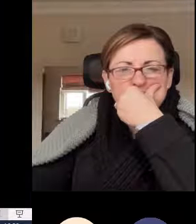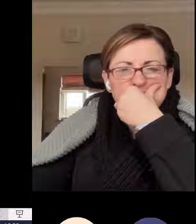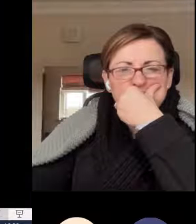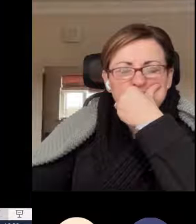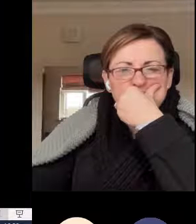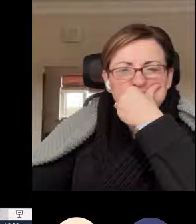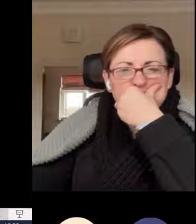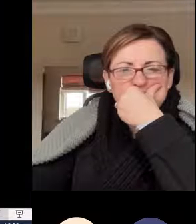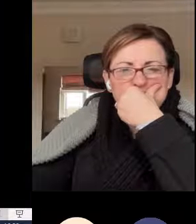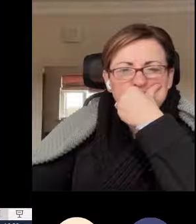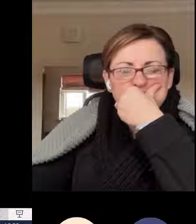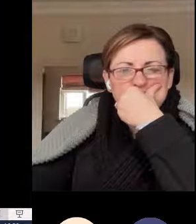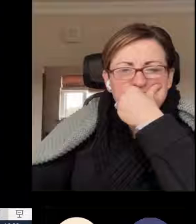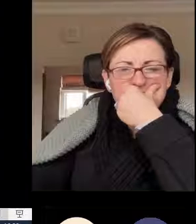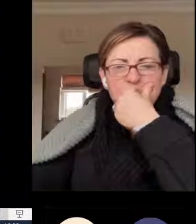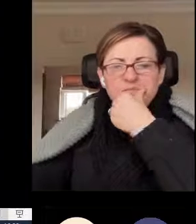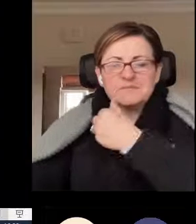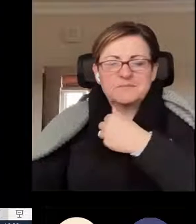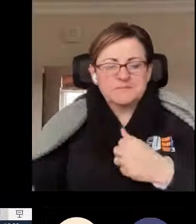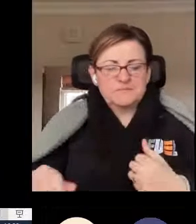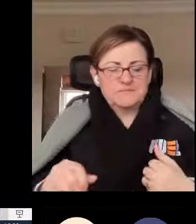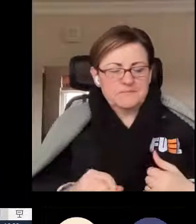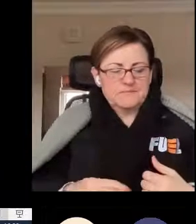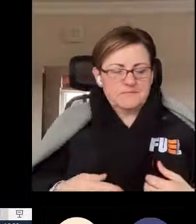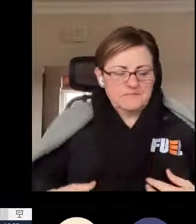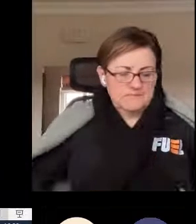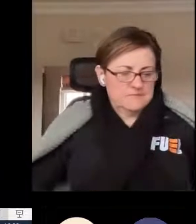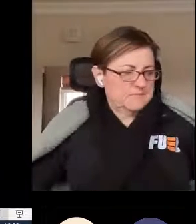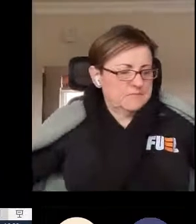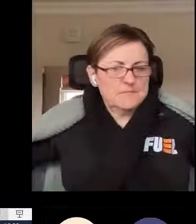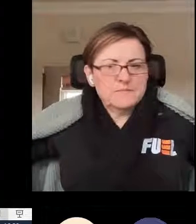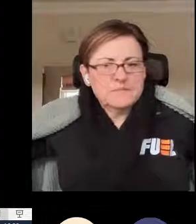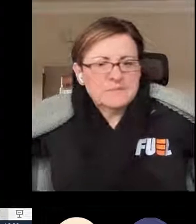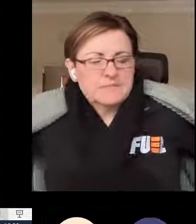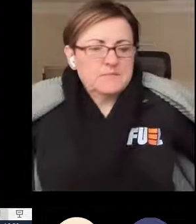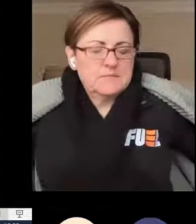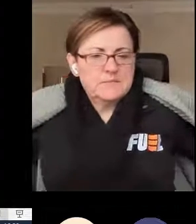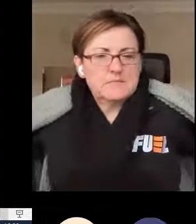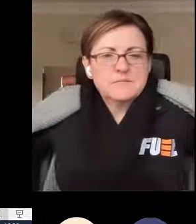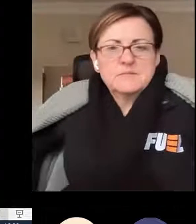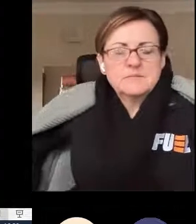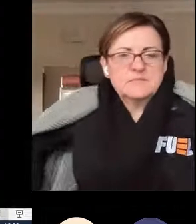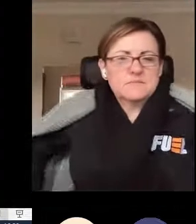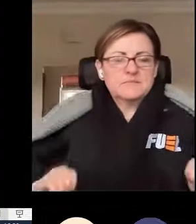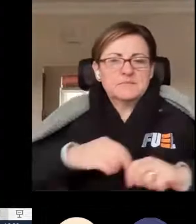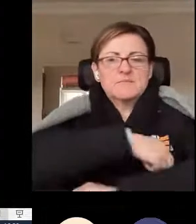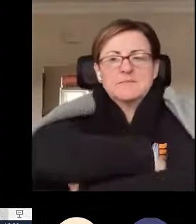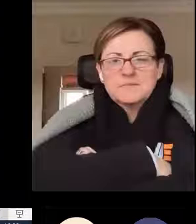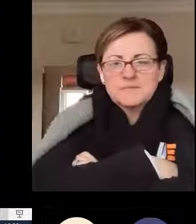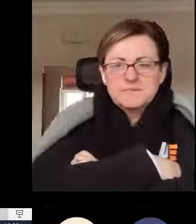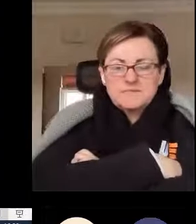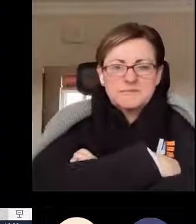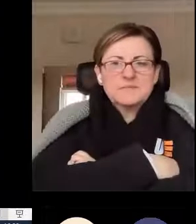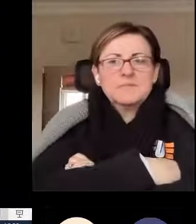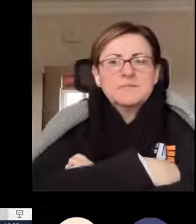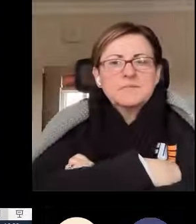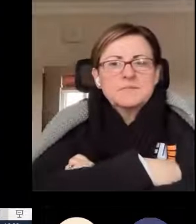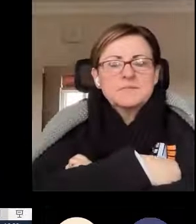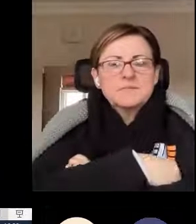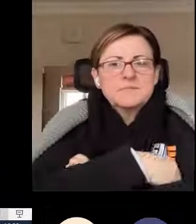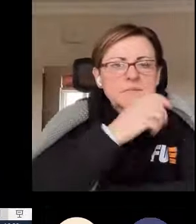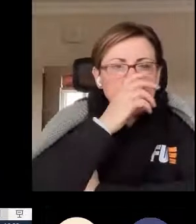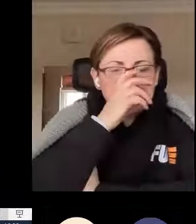So so just a couple of slides before I get into the main demo, which just explains a little bit about who